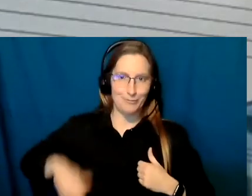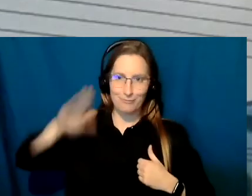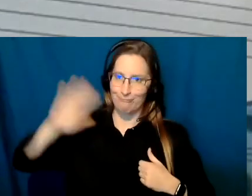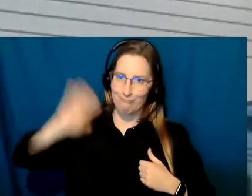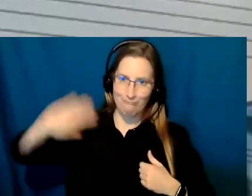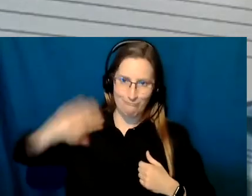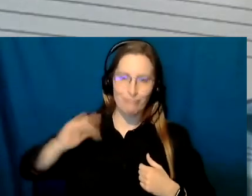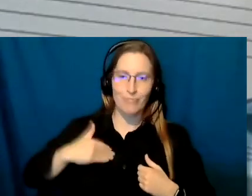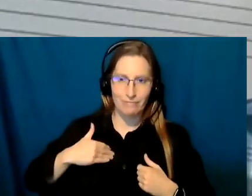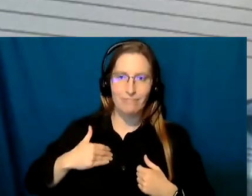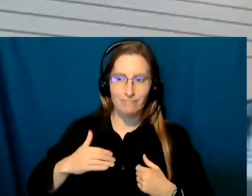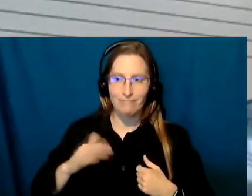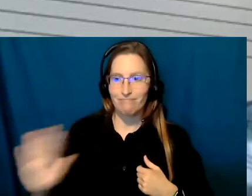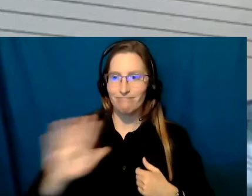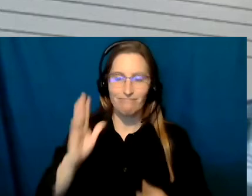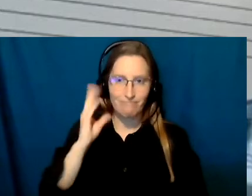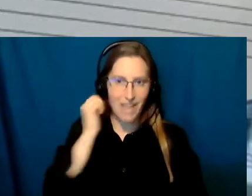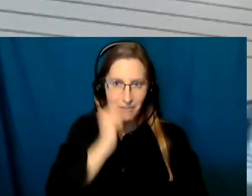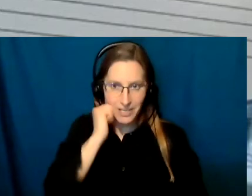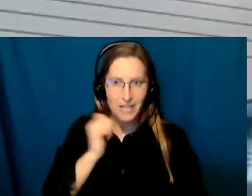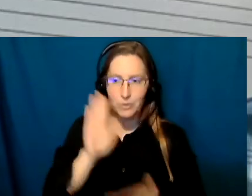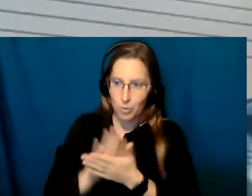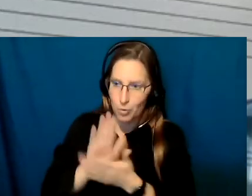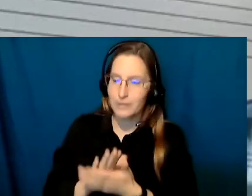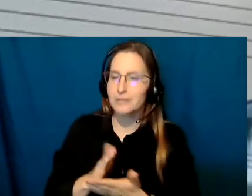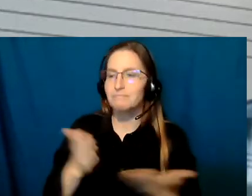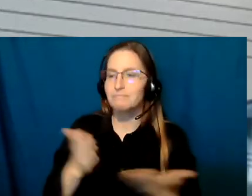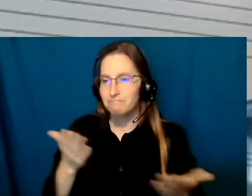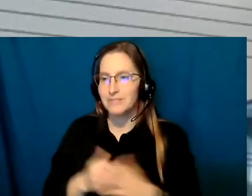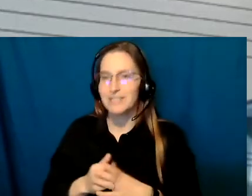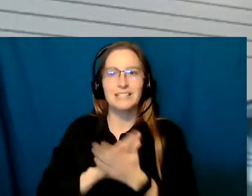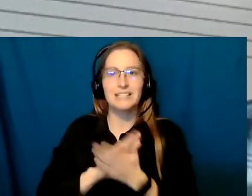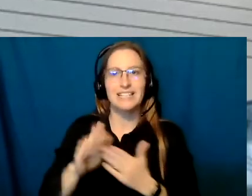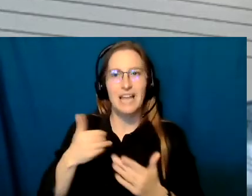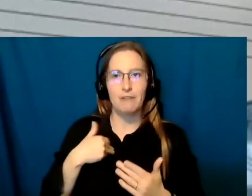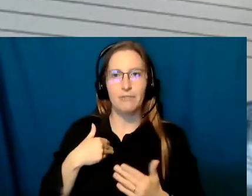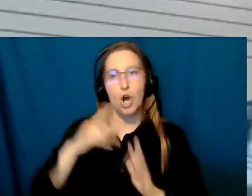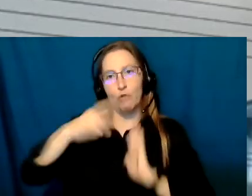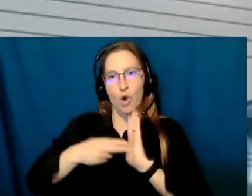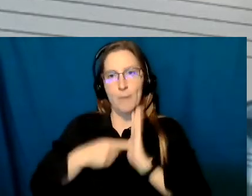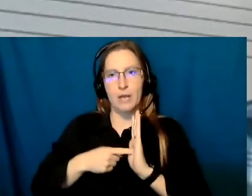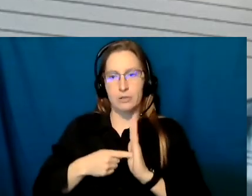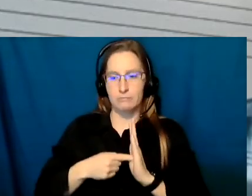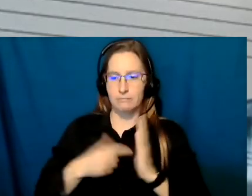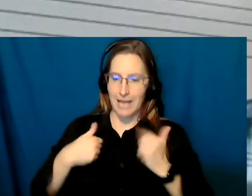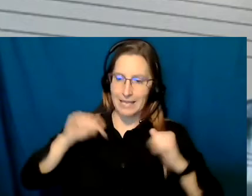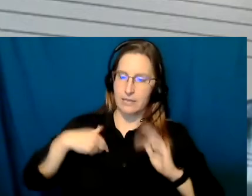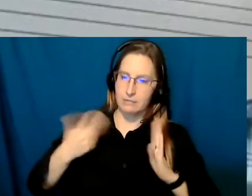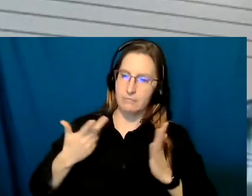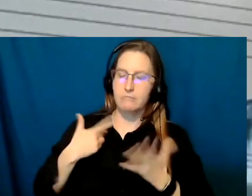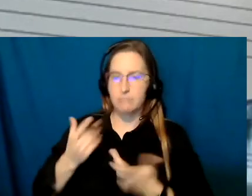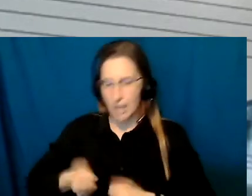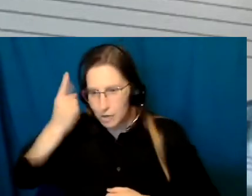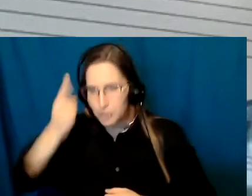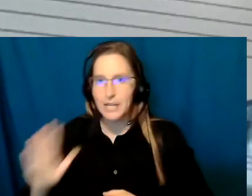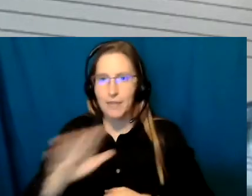and so I think it's very good for them to have someone like me as a role model that can relate to the challenges